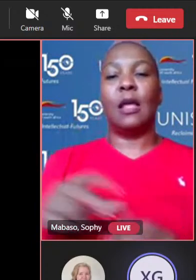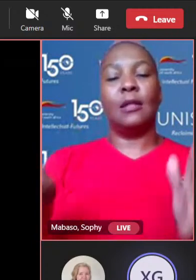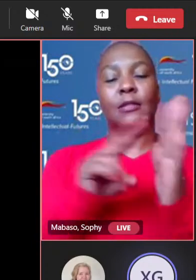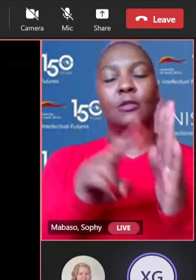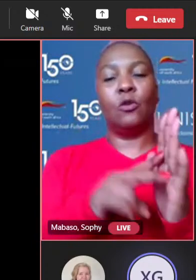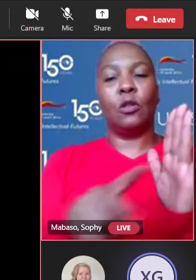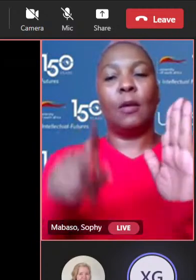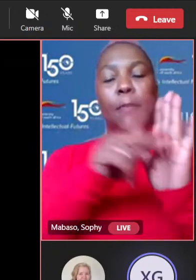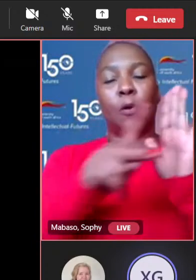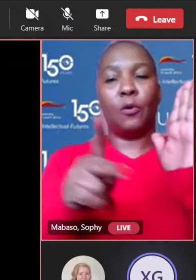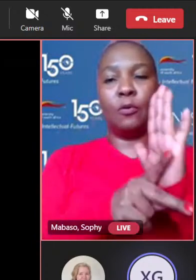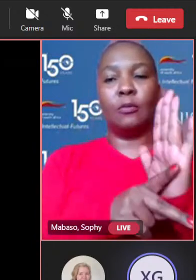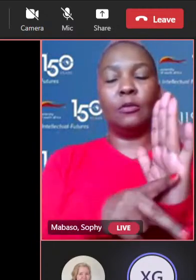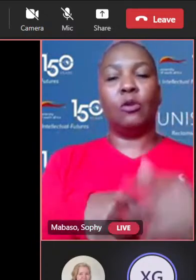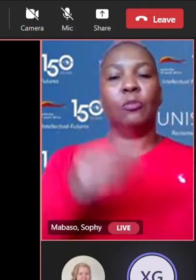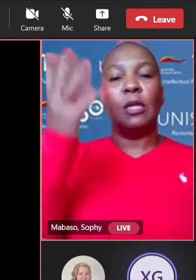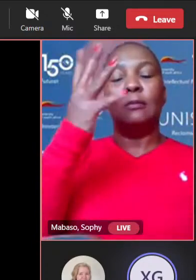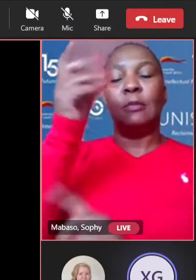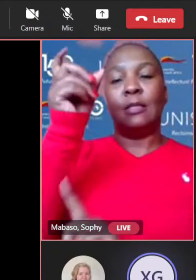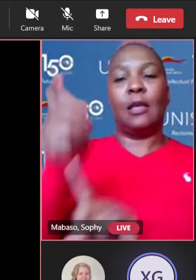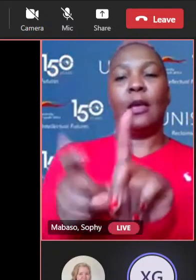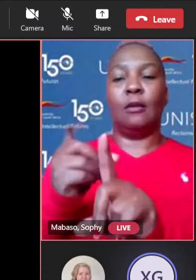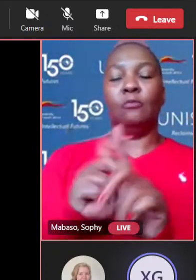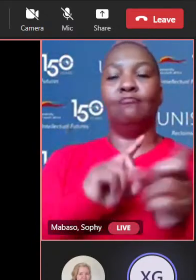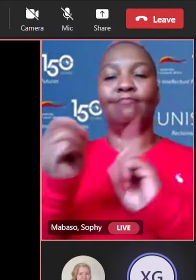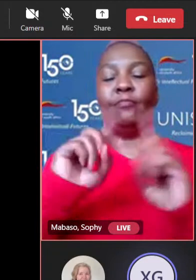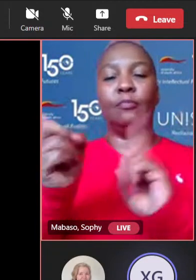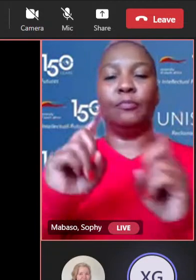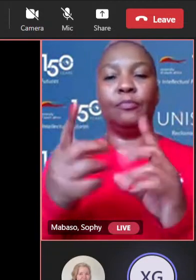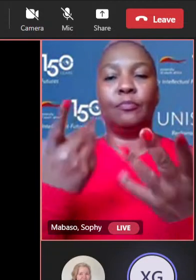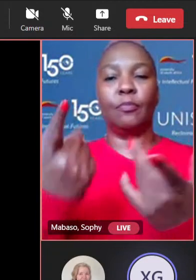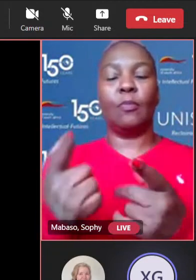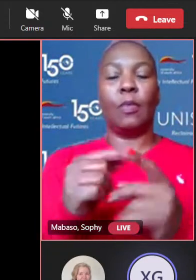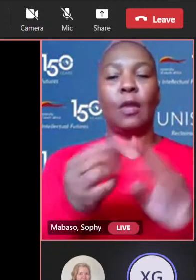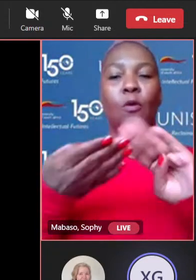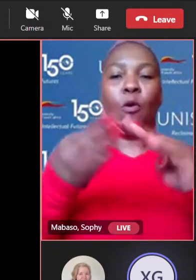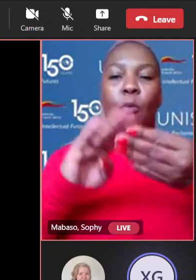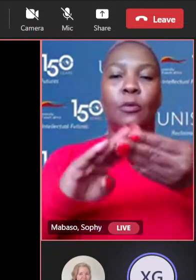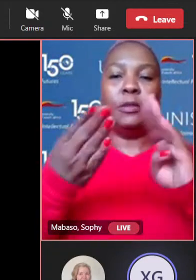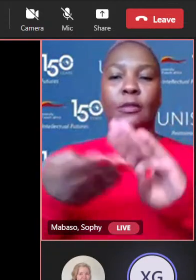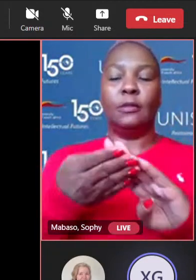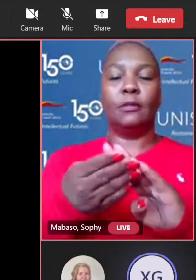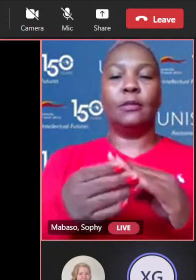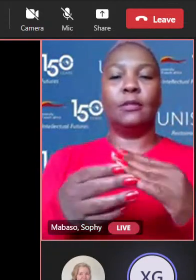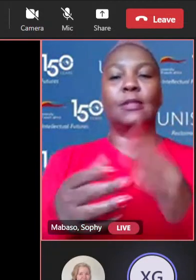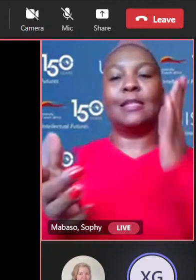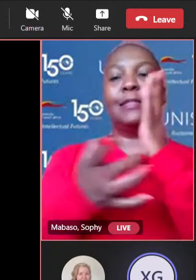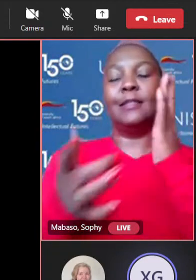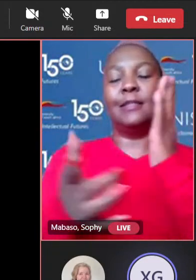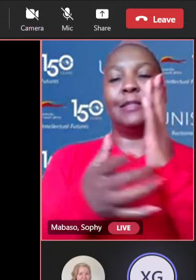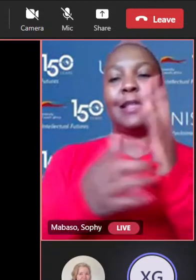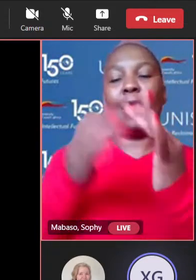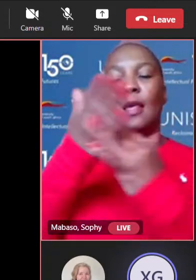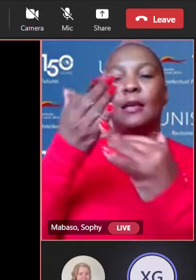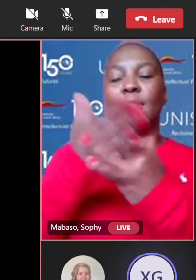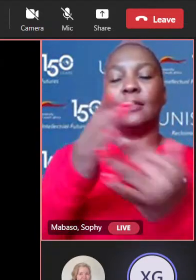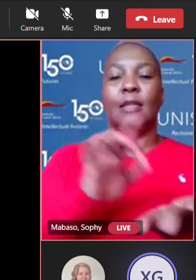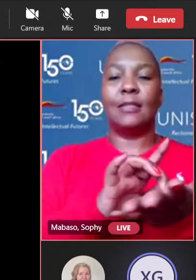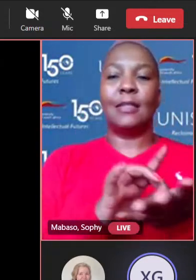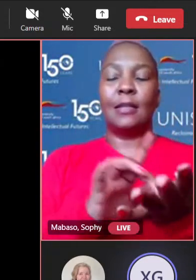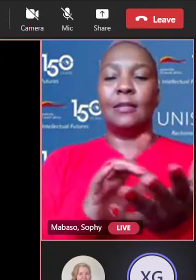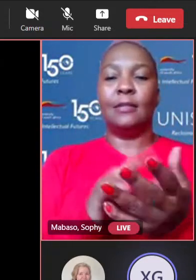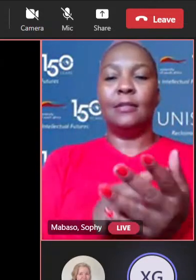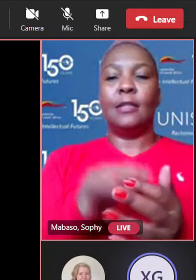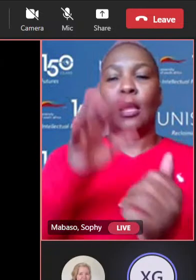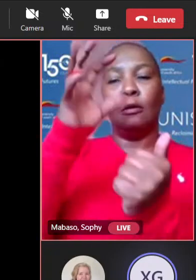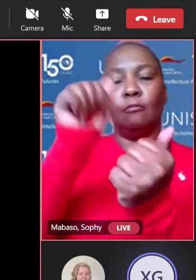be a speaker, a person will speak to community digital access centers. So just in brief, with what